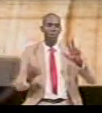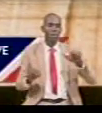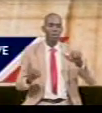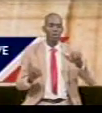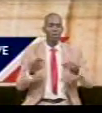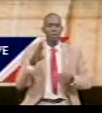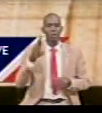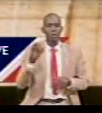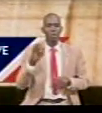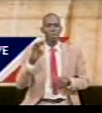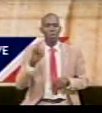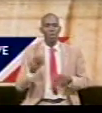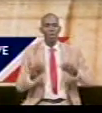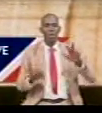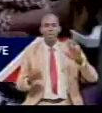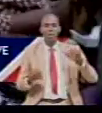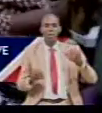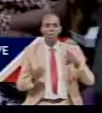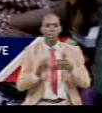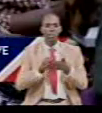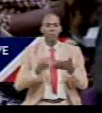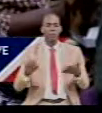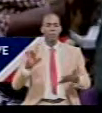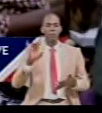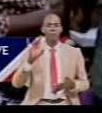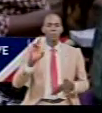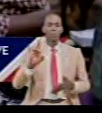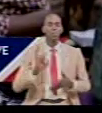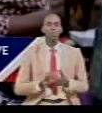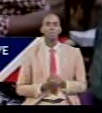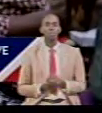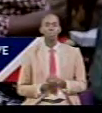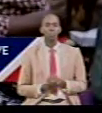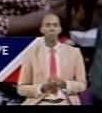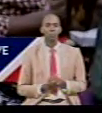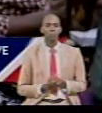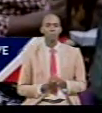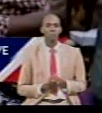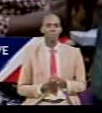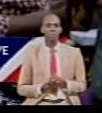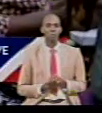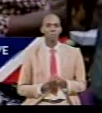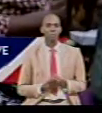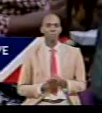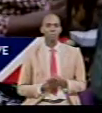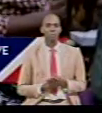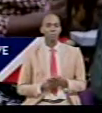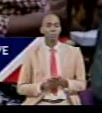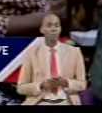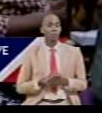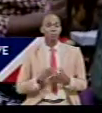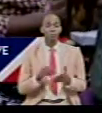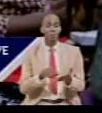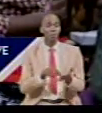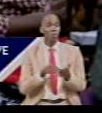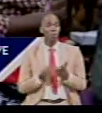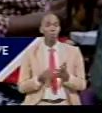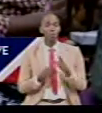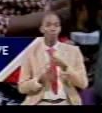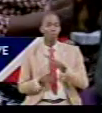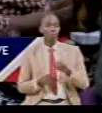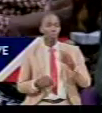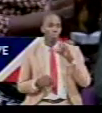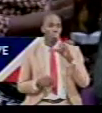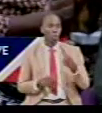verse 8. Romans chapter 13, we're reading from verse 8. Oh, no man